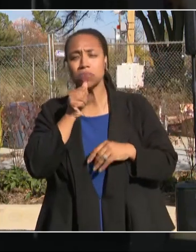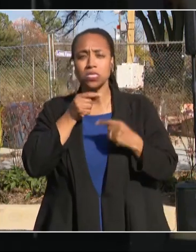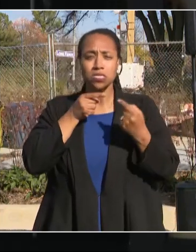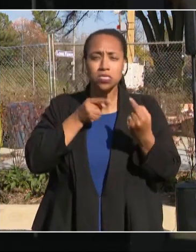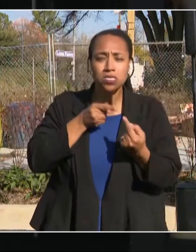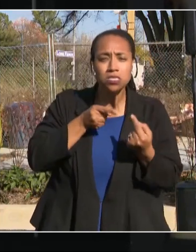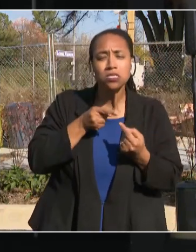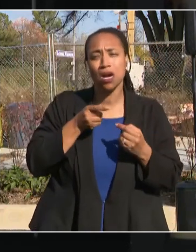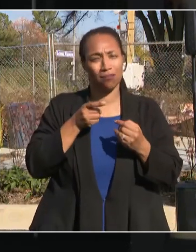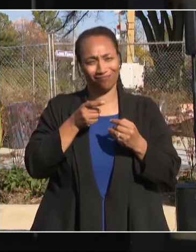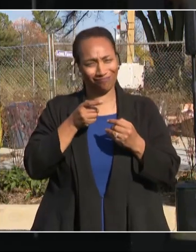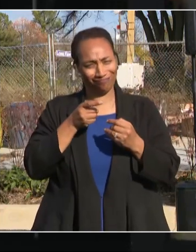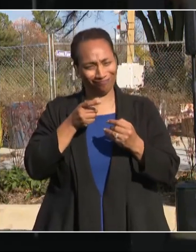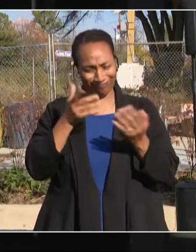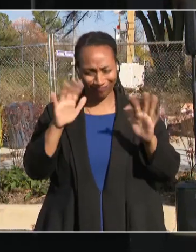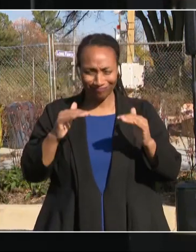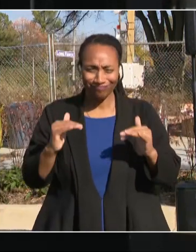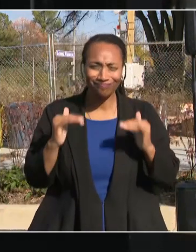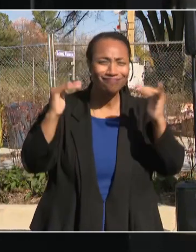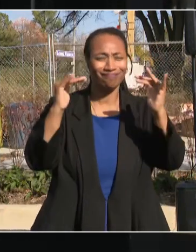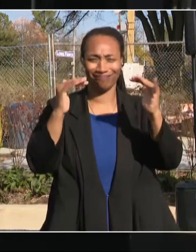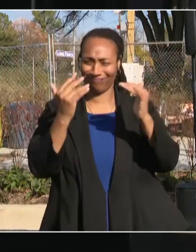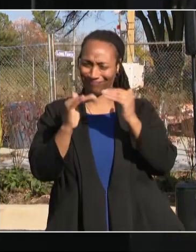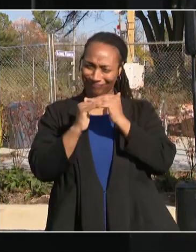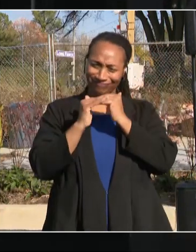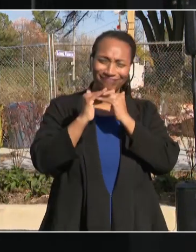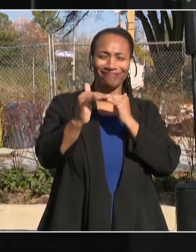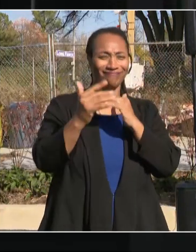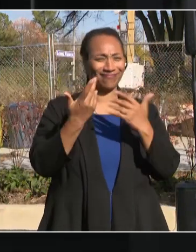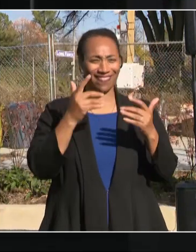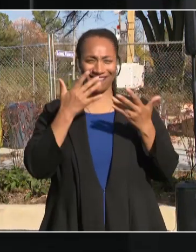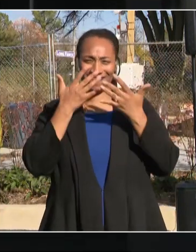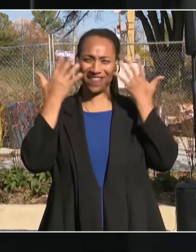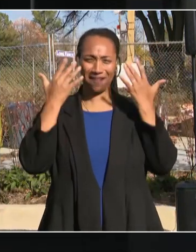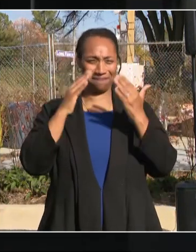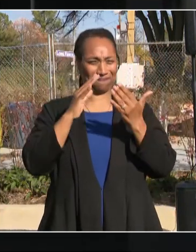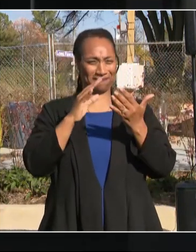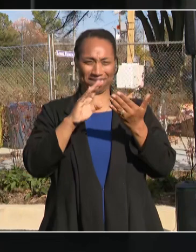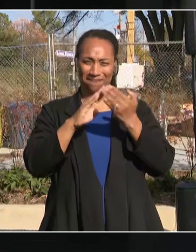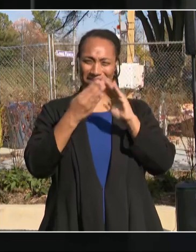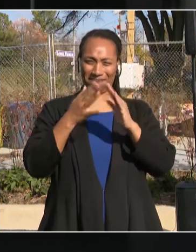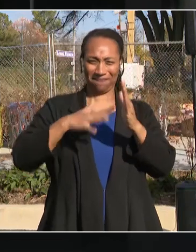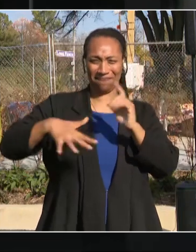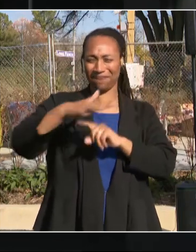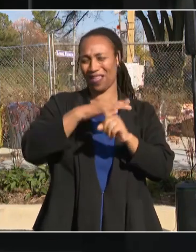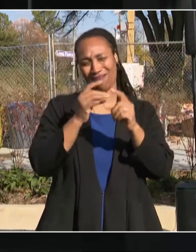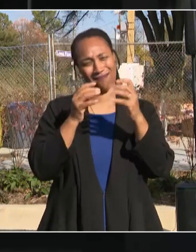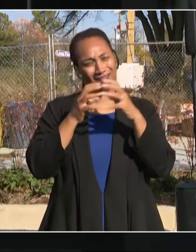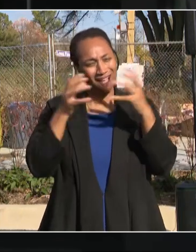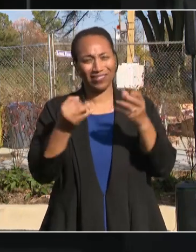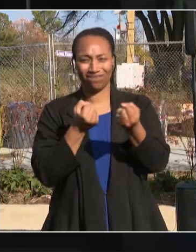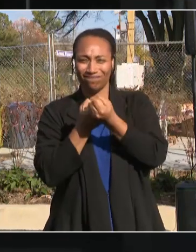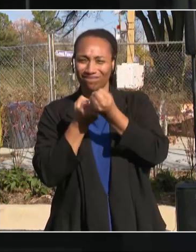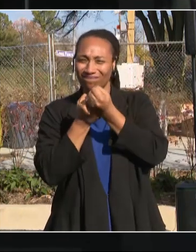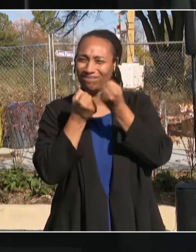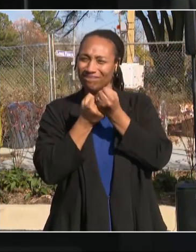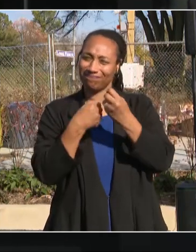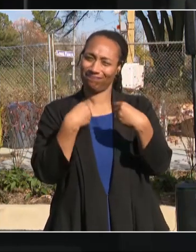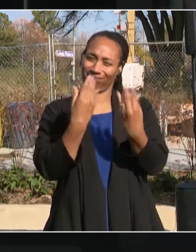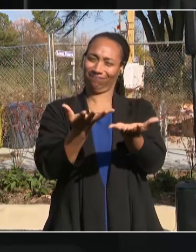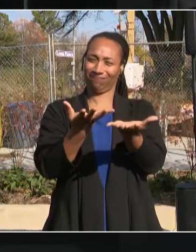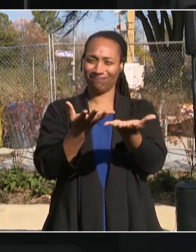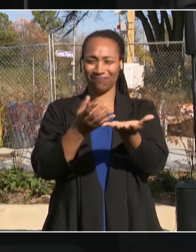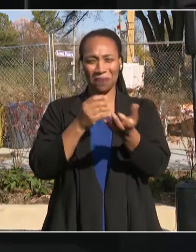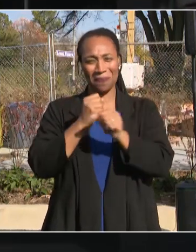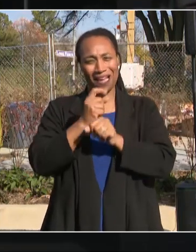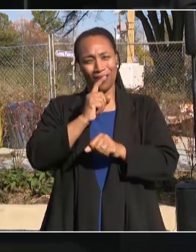we continue to collaborate and push our partners until all 900 units and 40,000 square